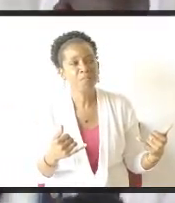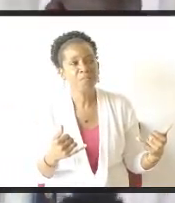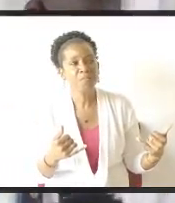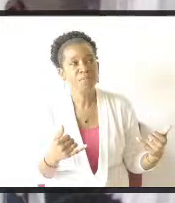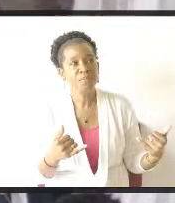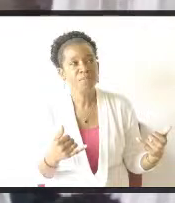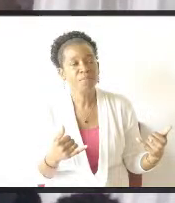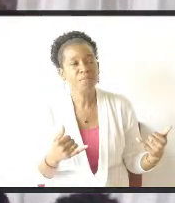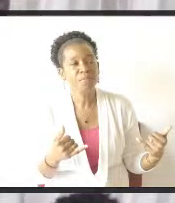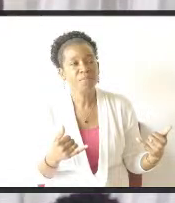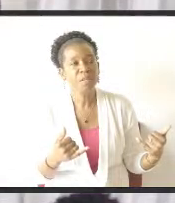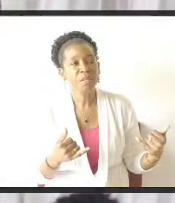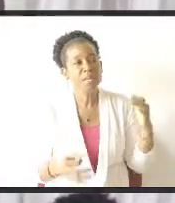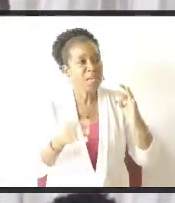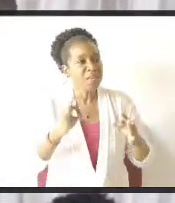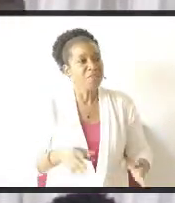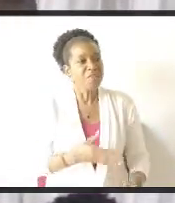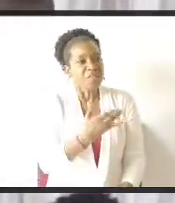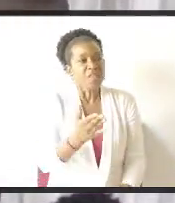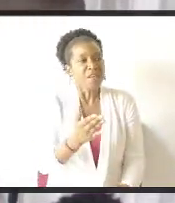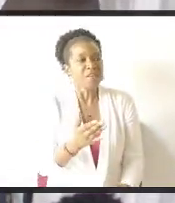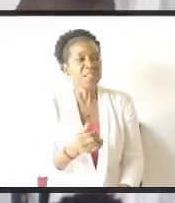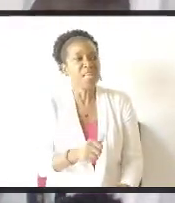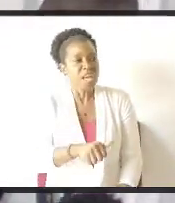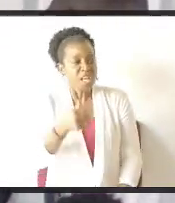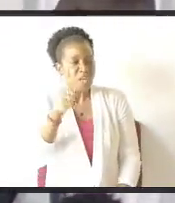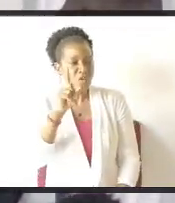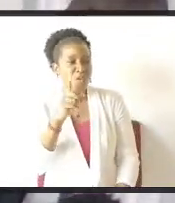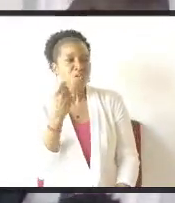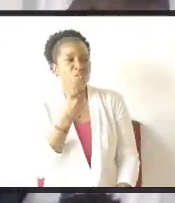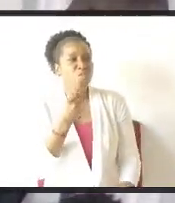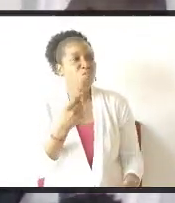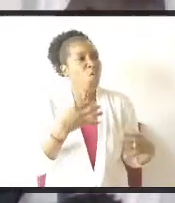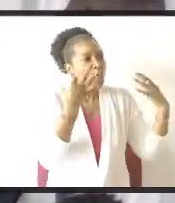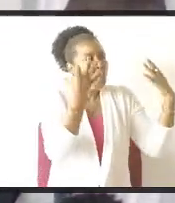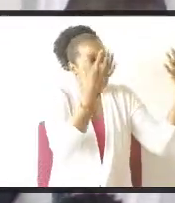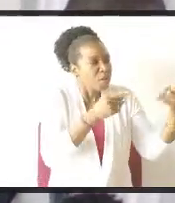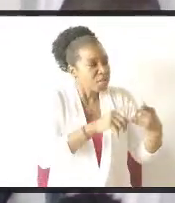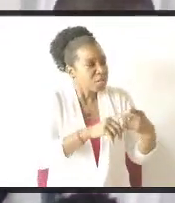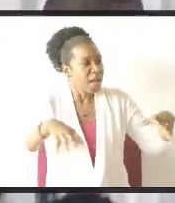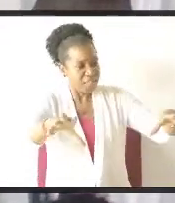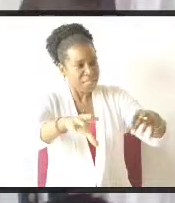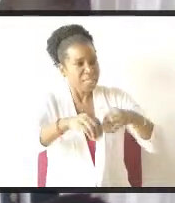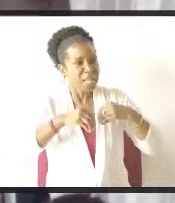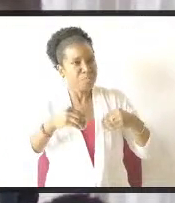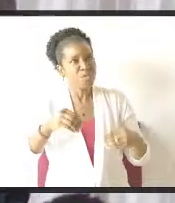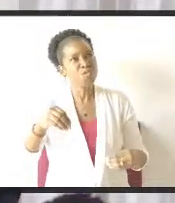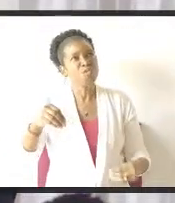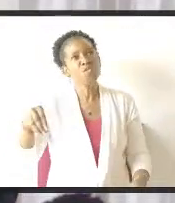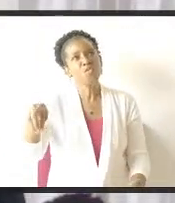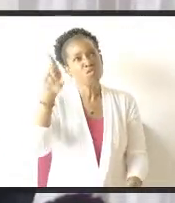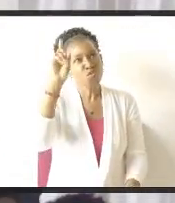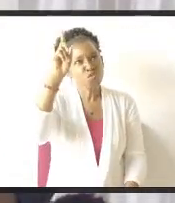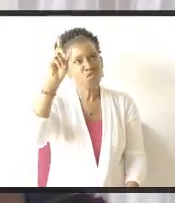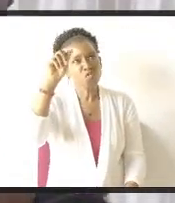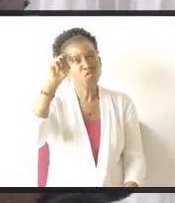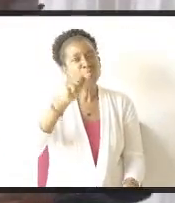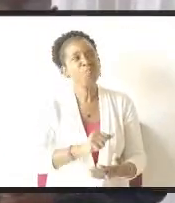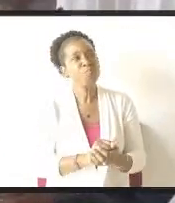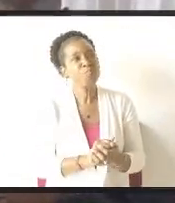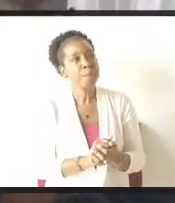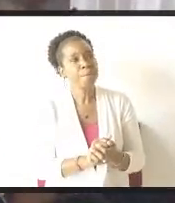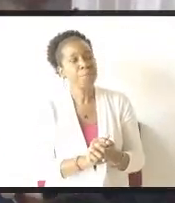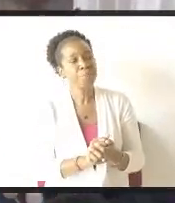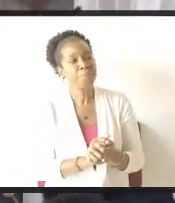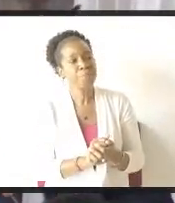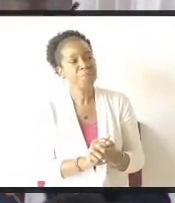can help you and guide you to salvation, help you to understand how you can accept Jesus Christ today as your Lord